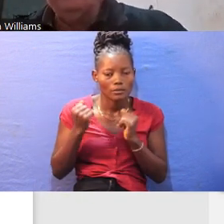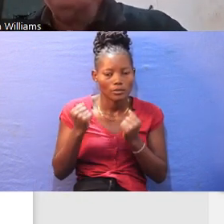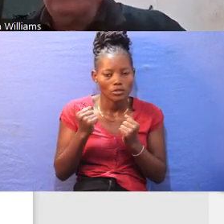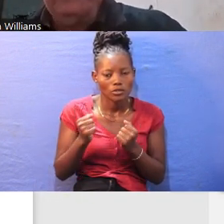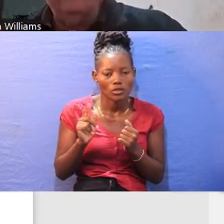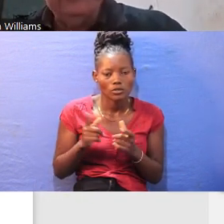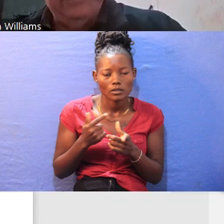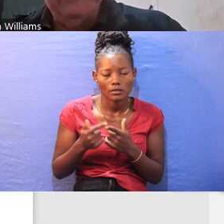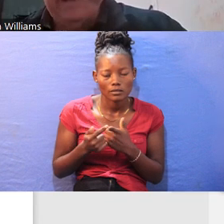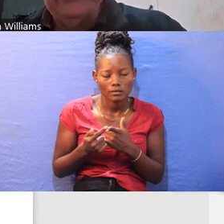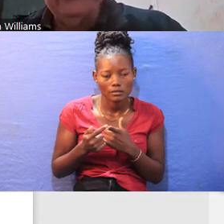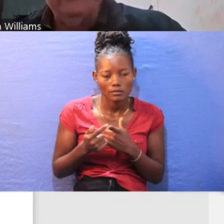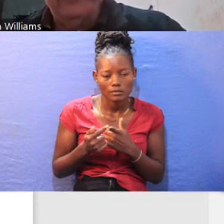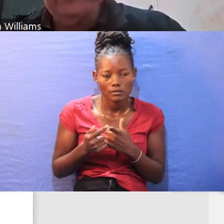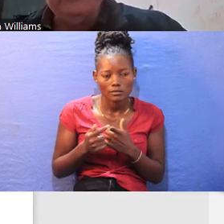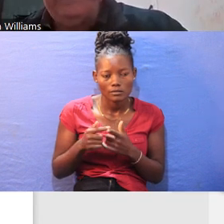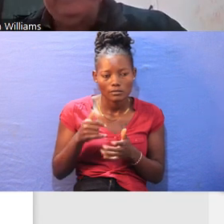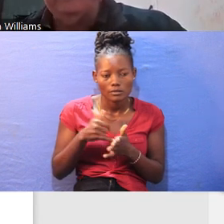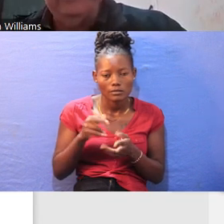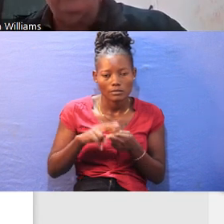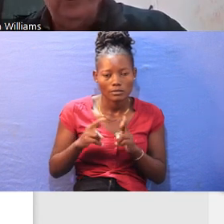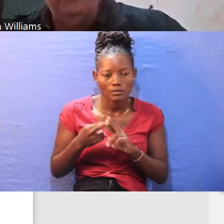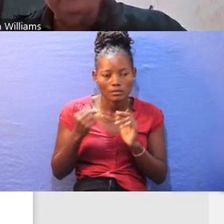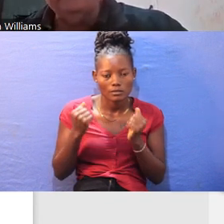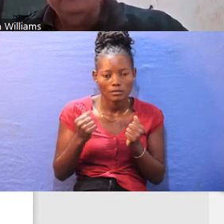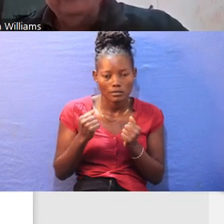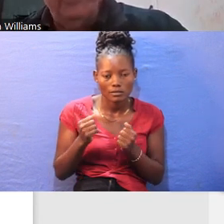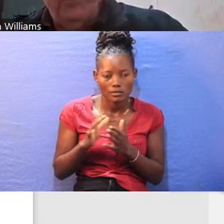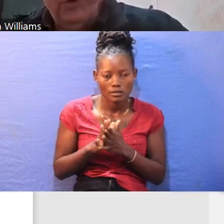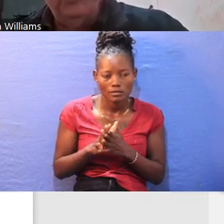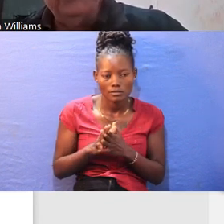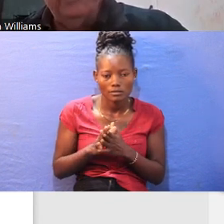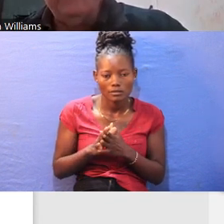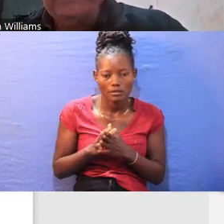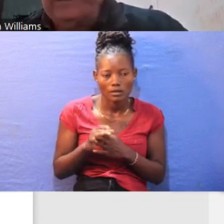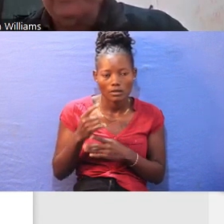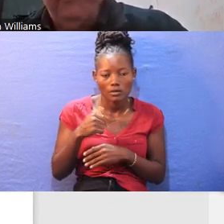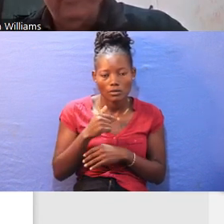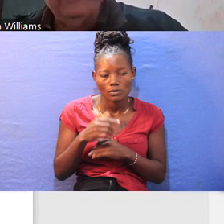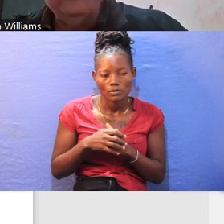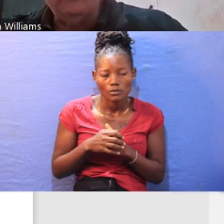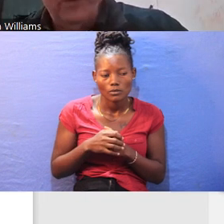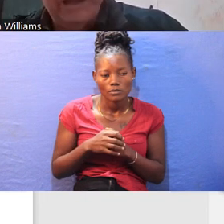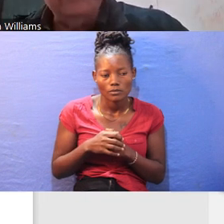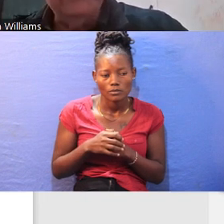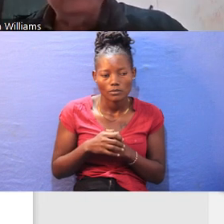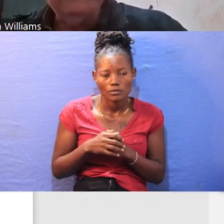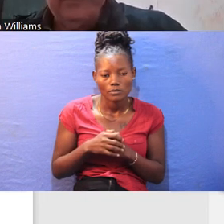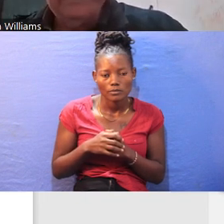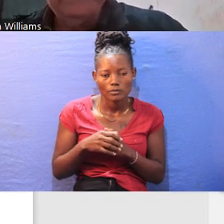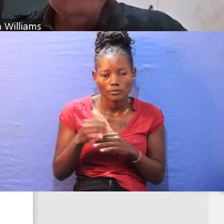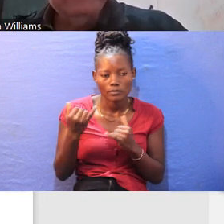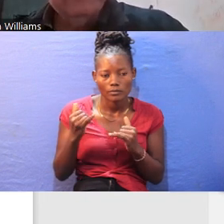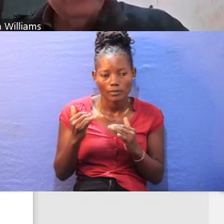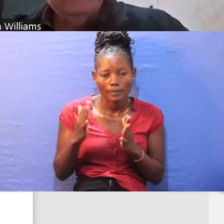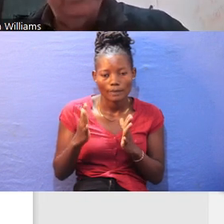it's relative strength that matters the most. It's king. It rules the world of athletic performance, relative